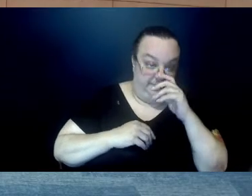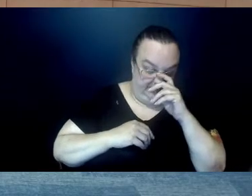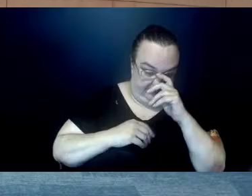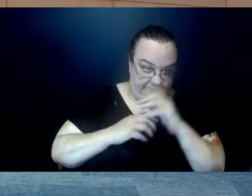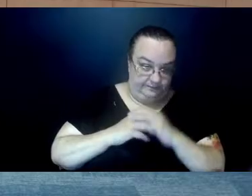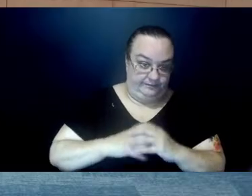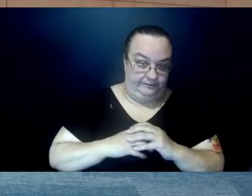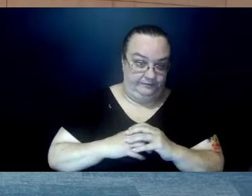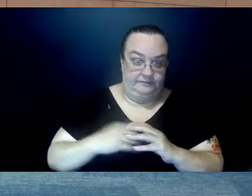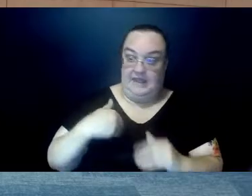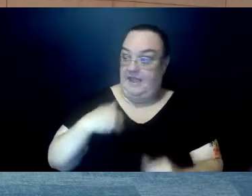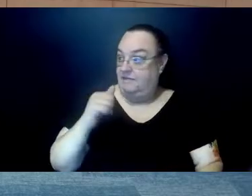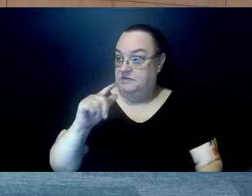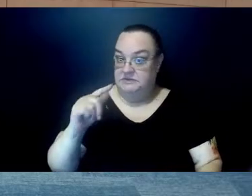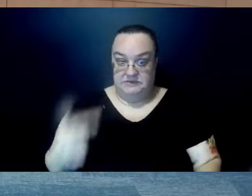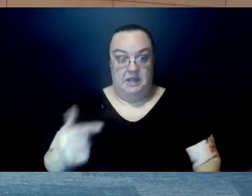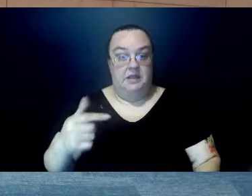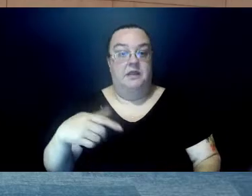Is there a second? Second.